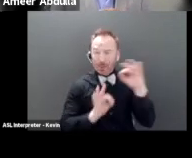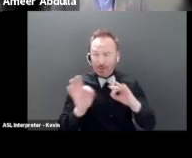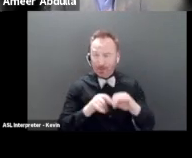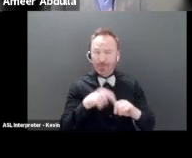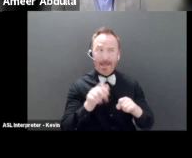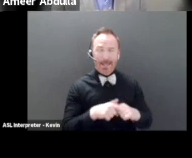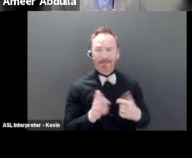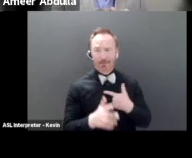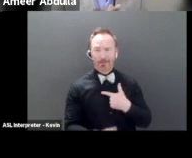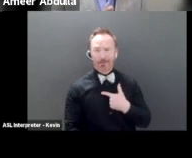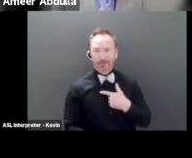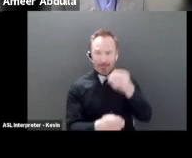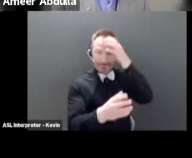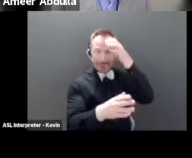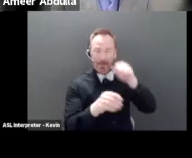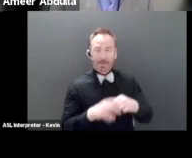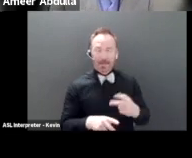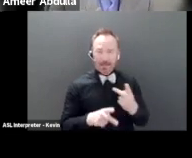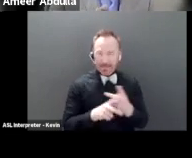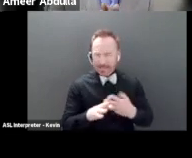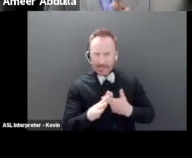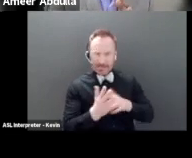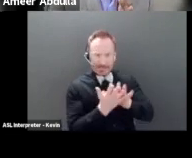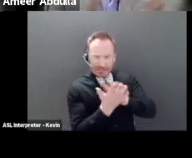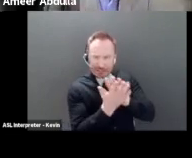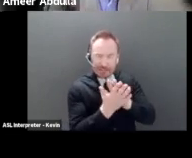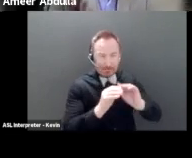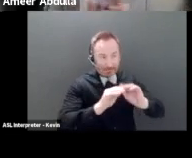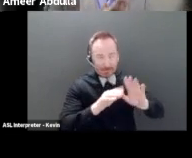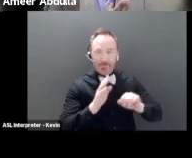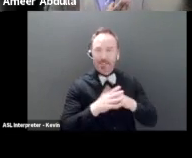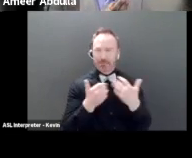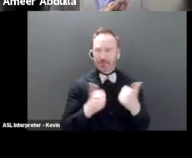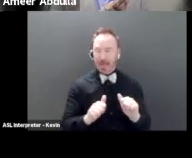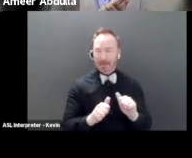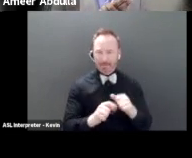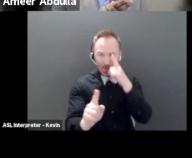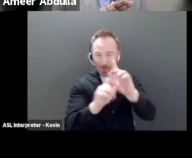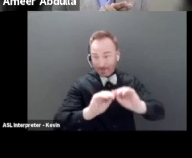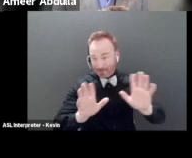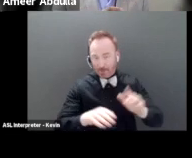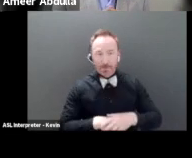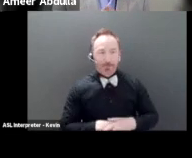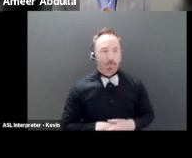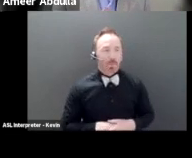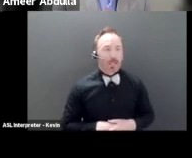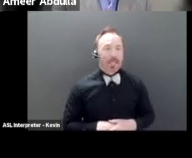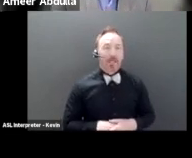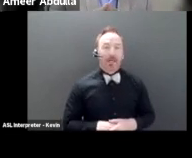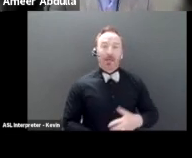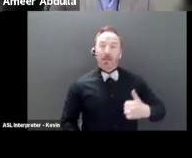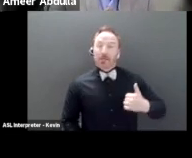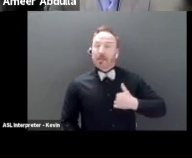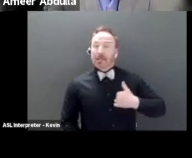to not necessarily demystify everything, but try to set the record straight. So at grant, there are generally no Canadian tax